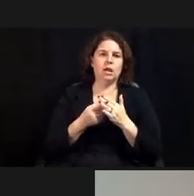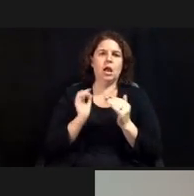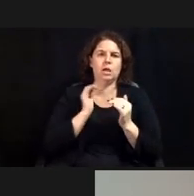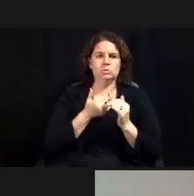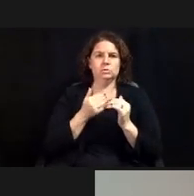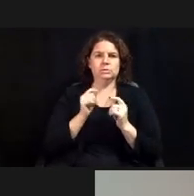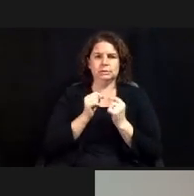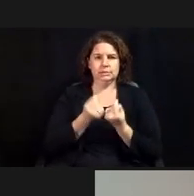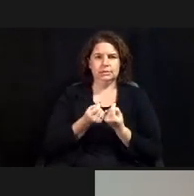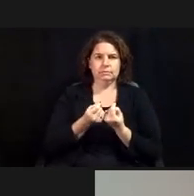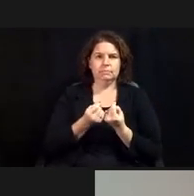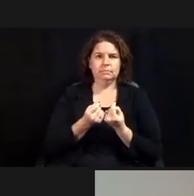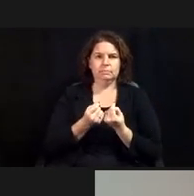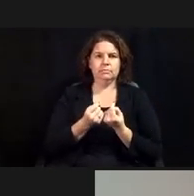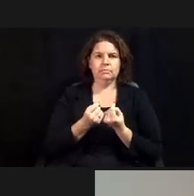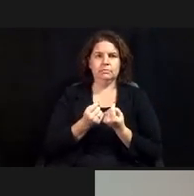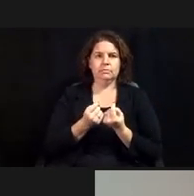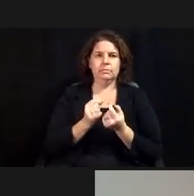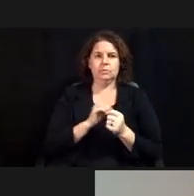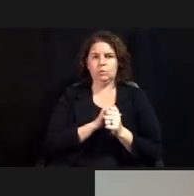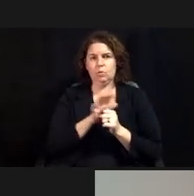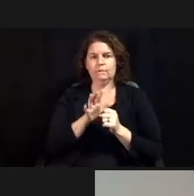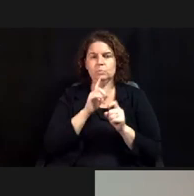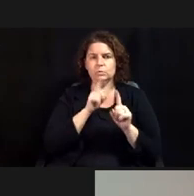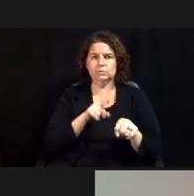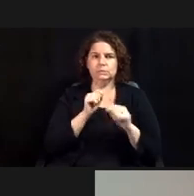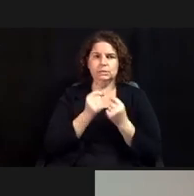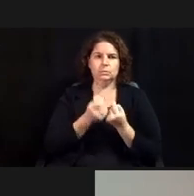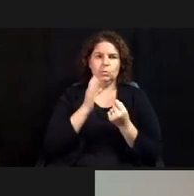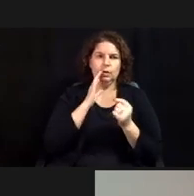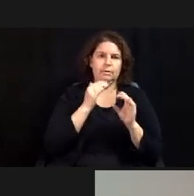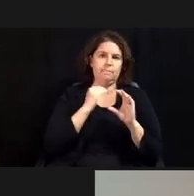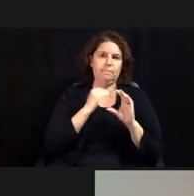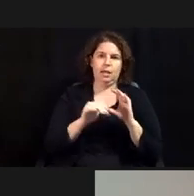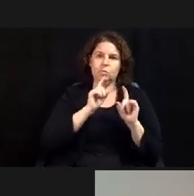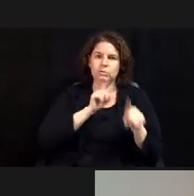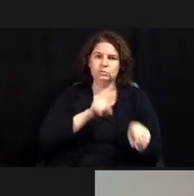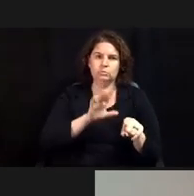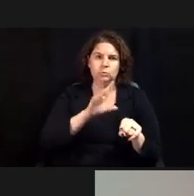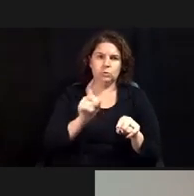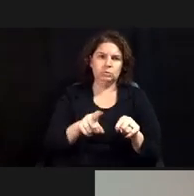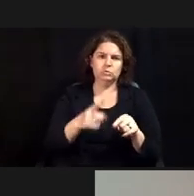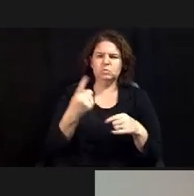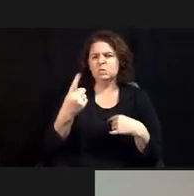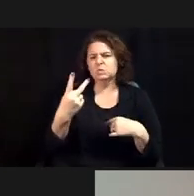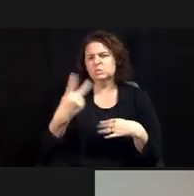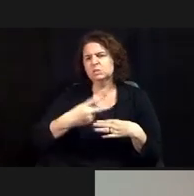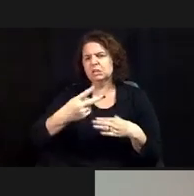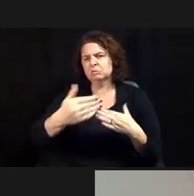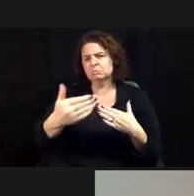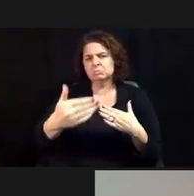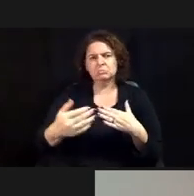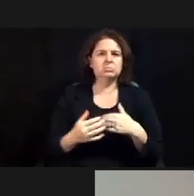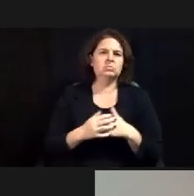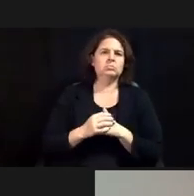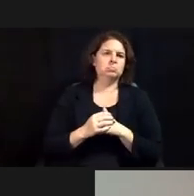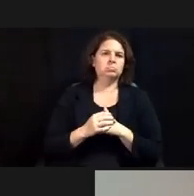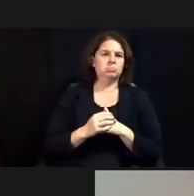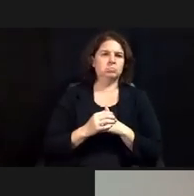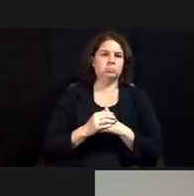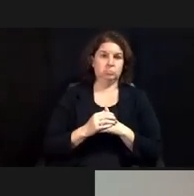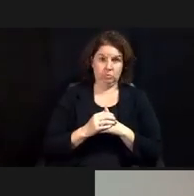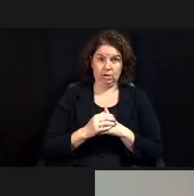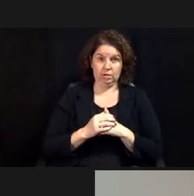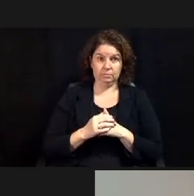team will be reaching out to you by email in the next day or two with a response to that question. So thank you for taking the time